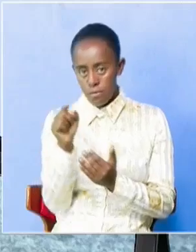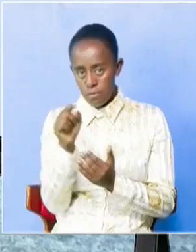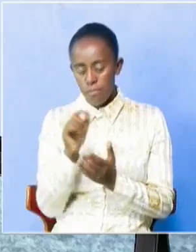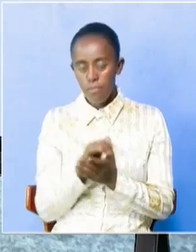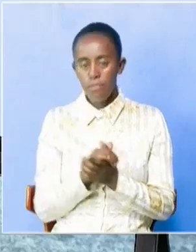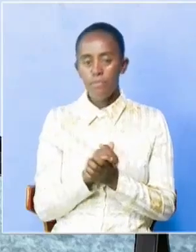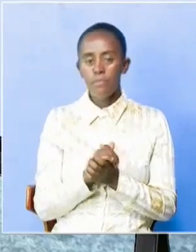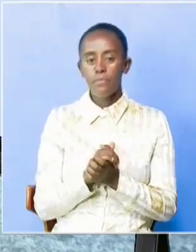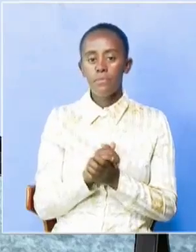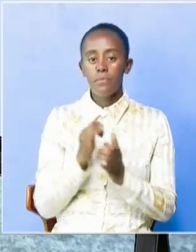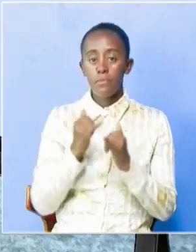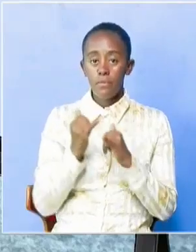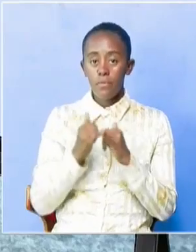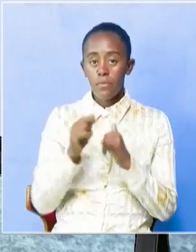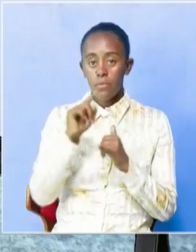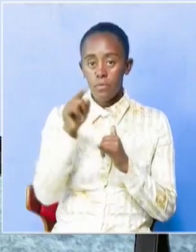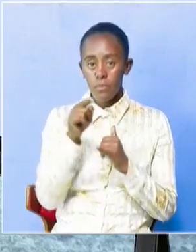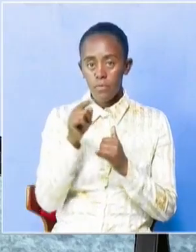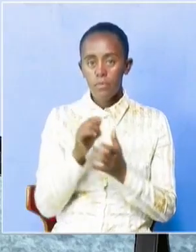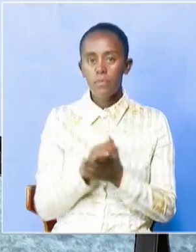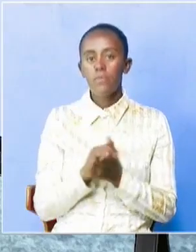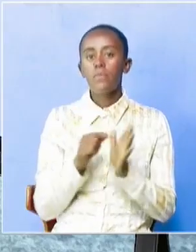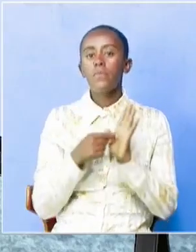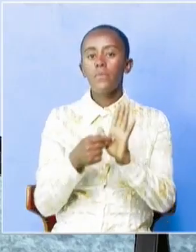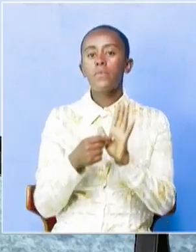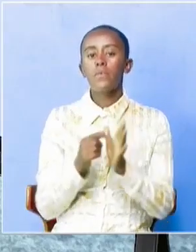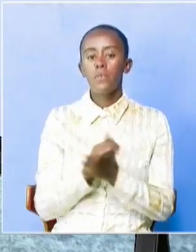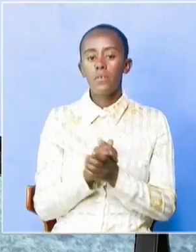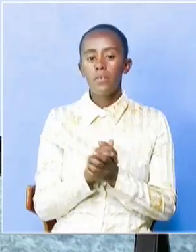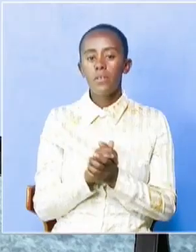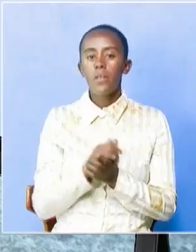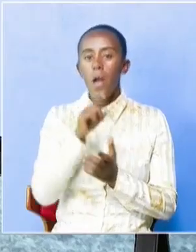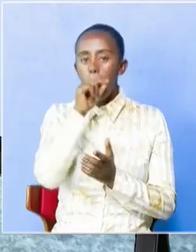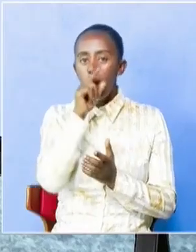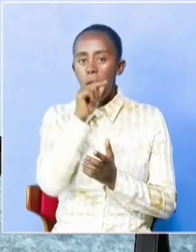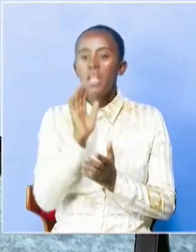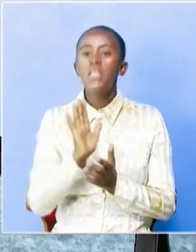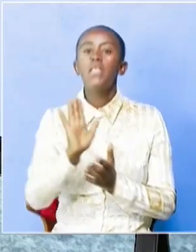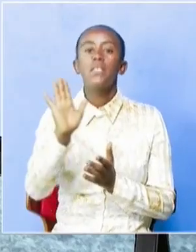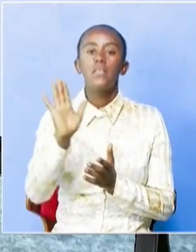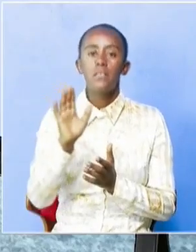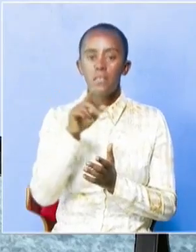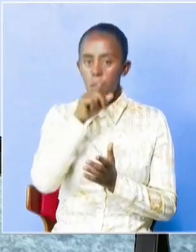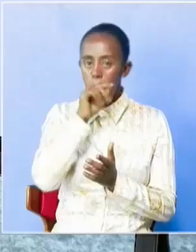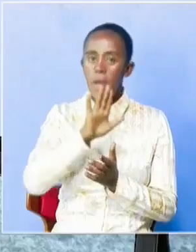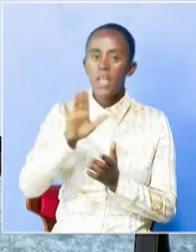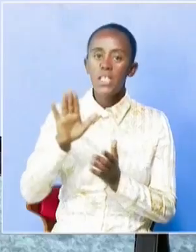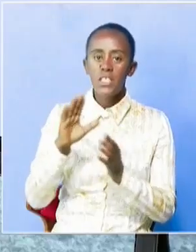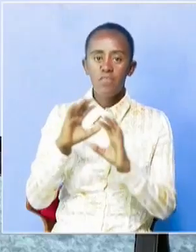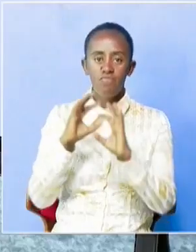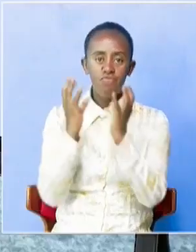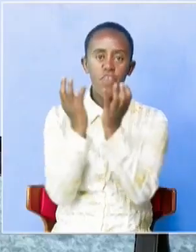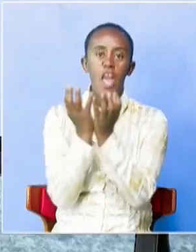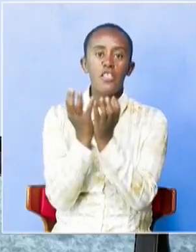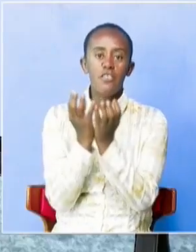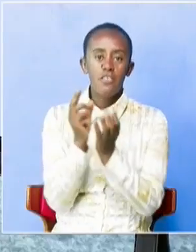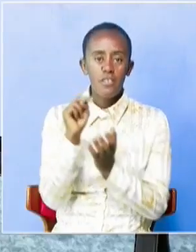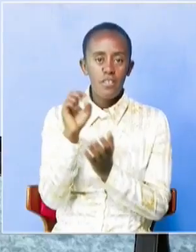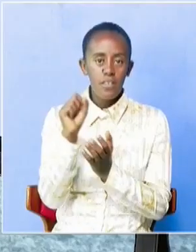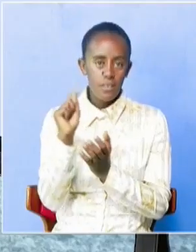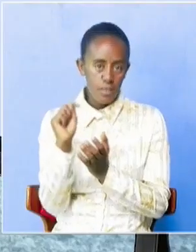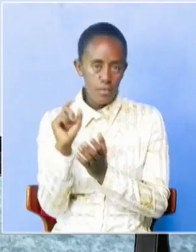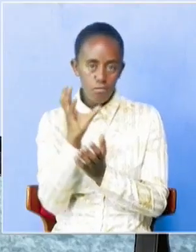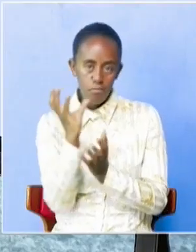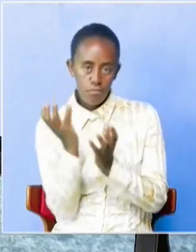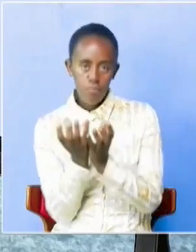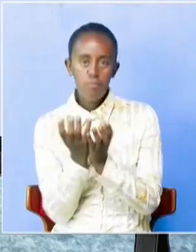finally at the end, we show possession. The bird's nest. So we're